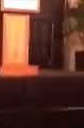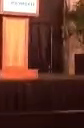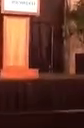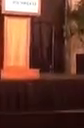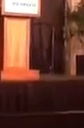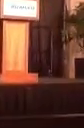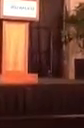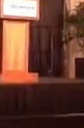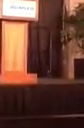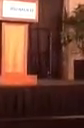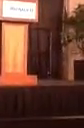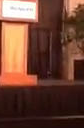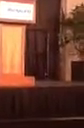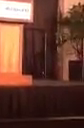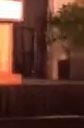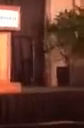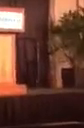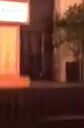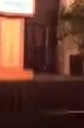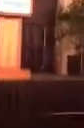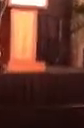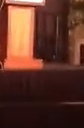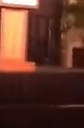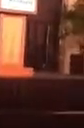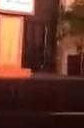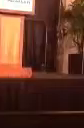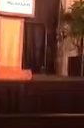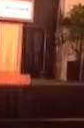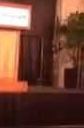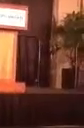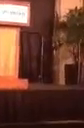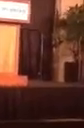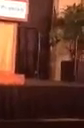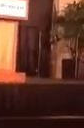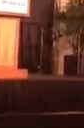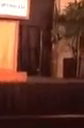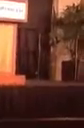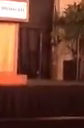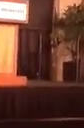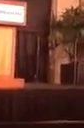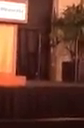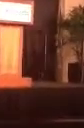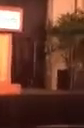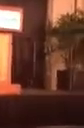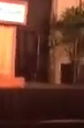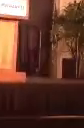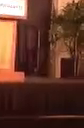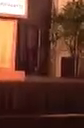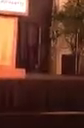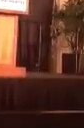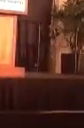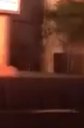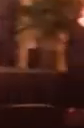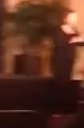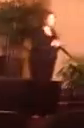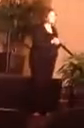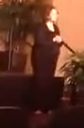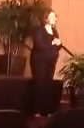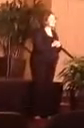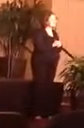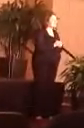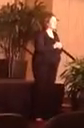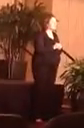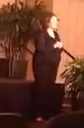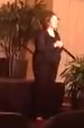our guests are actually following me, but I do need to do some shout-outs of gratitude to a plethora of folk,